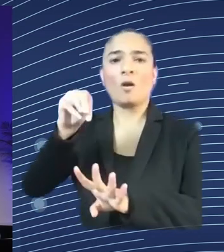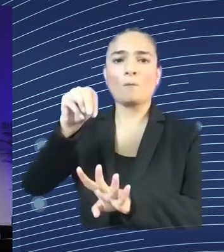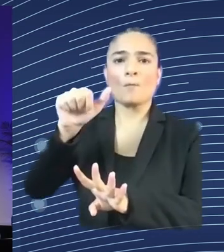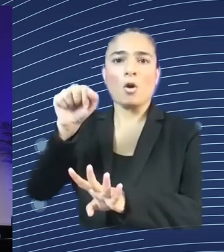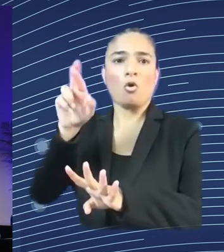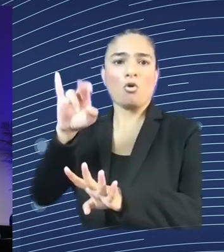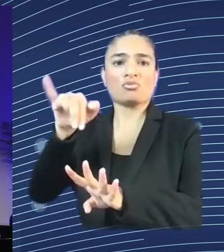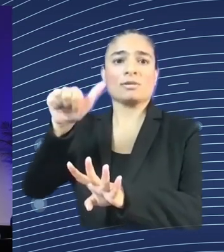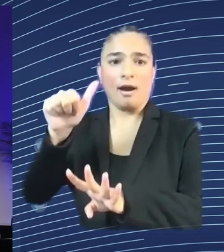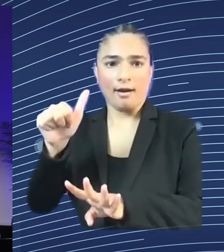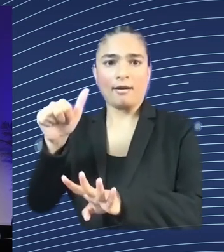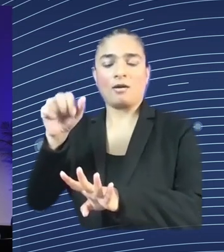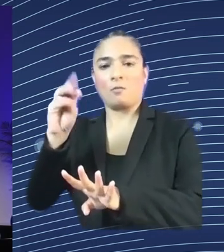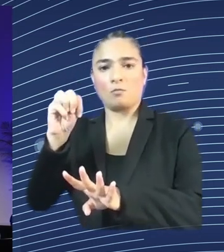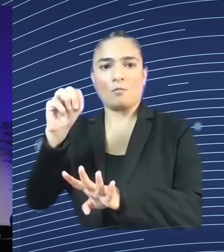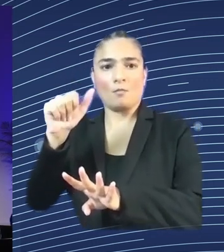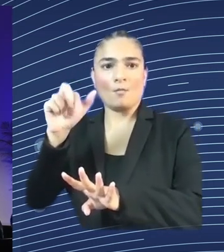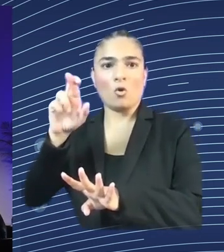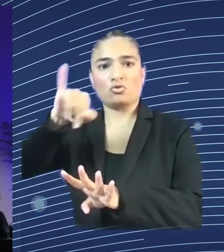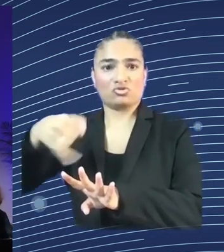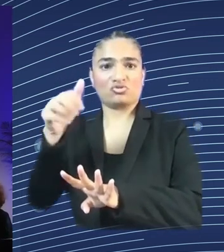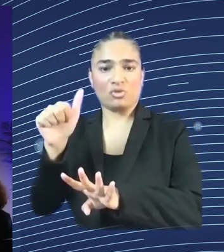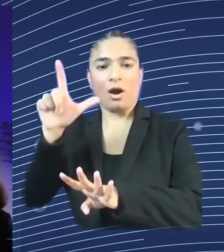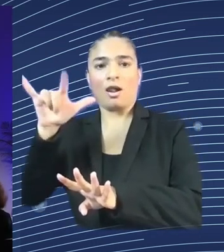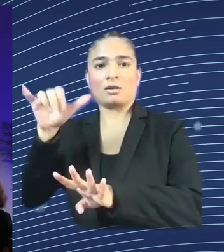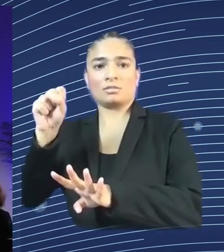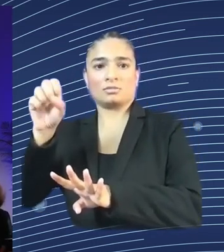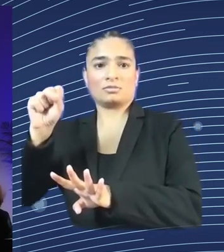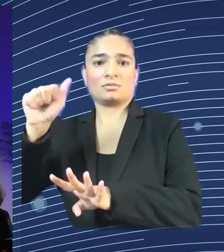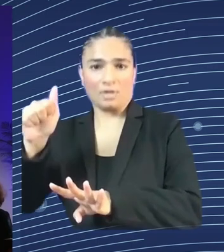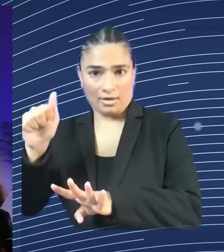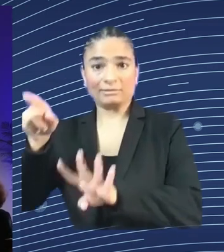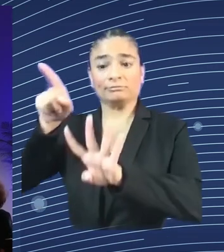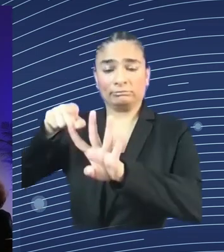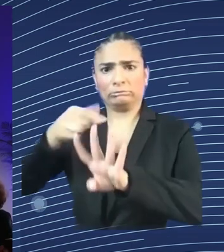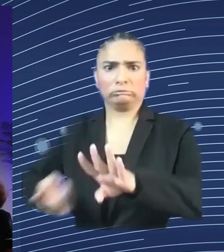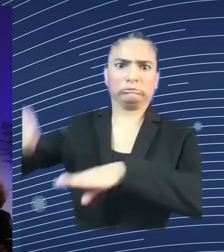even more enthusiastic applause for our speakers than the first one.